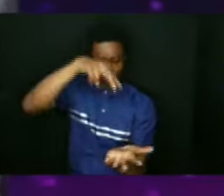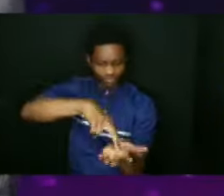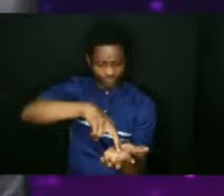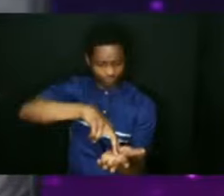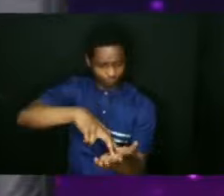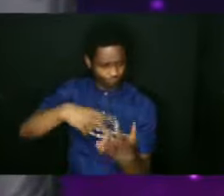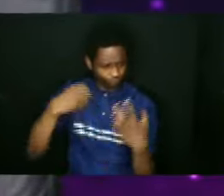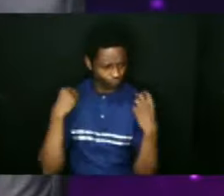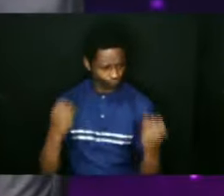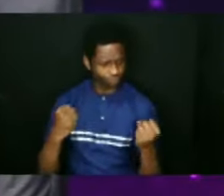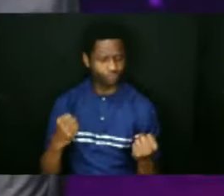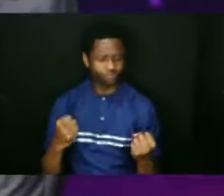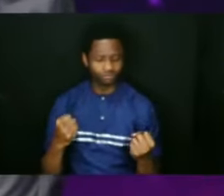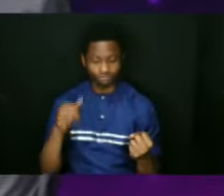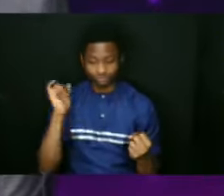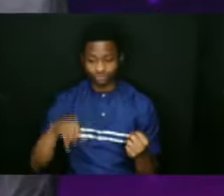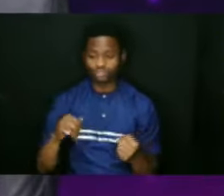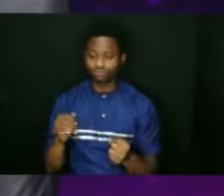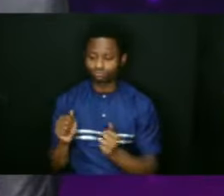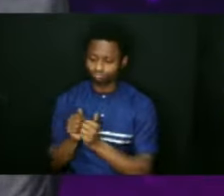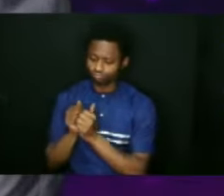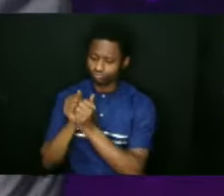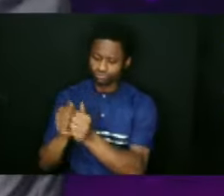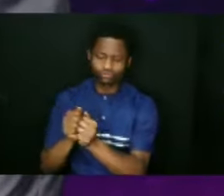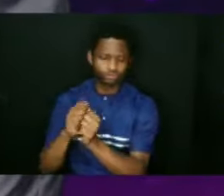should go with